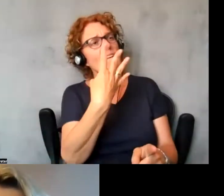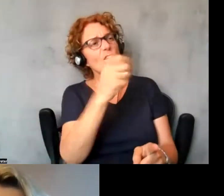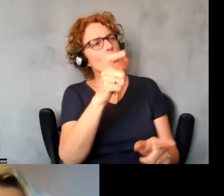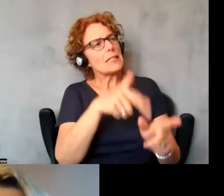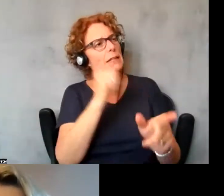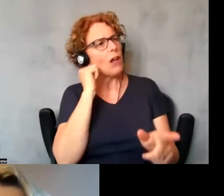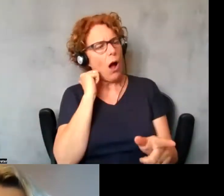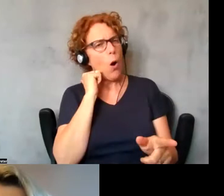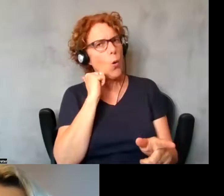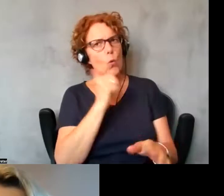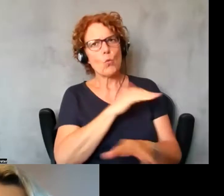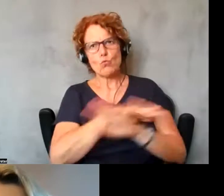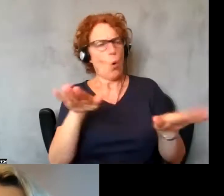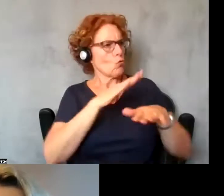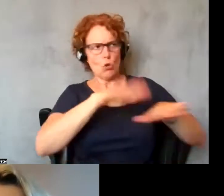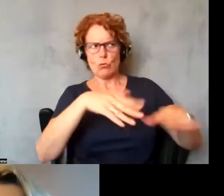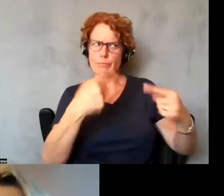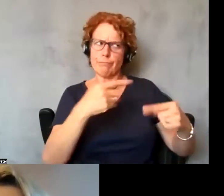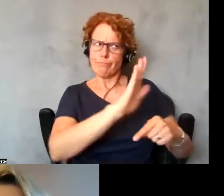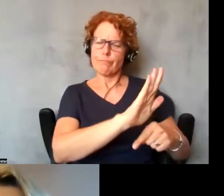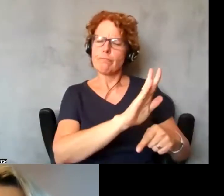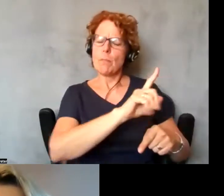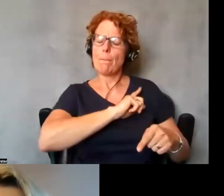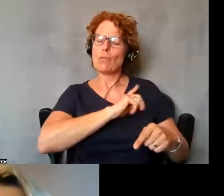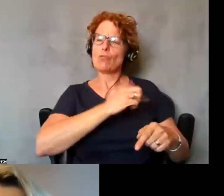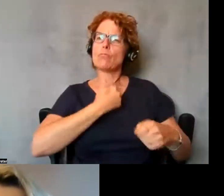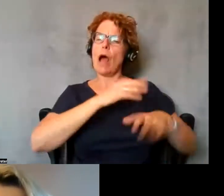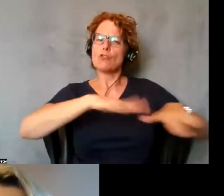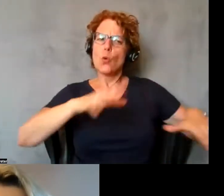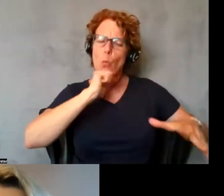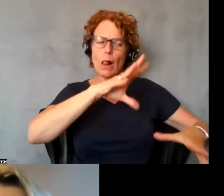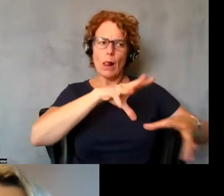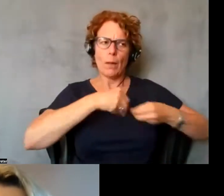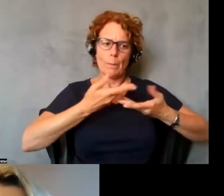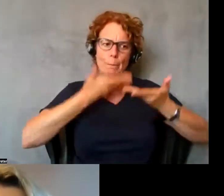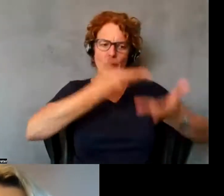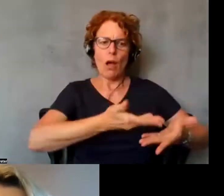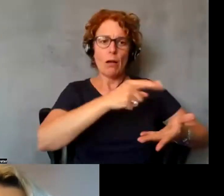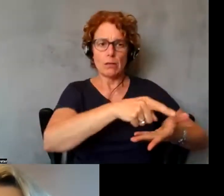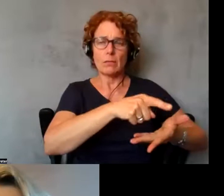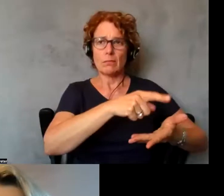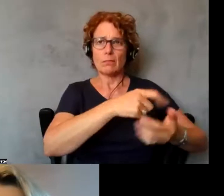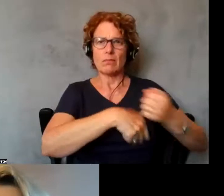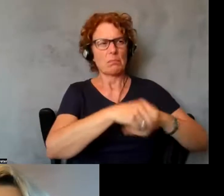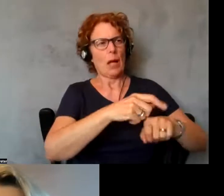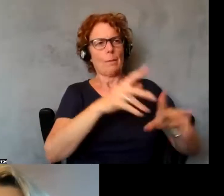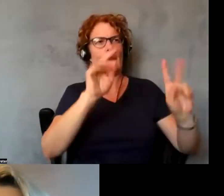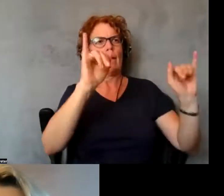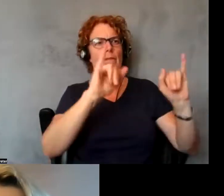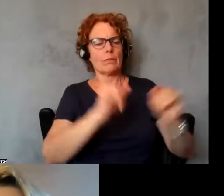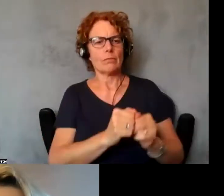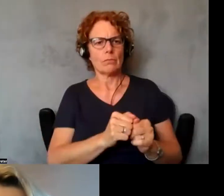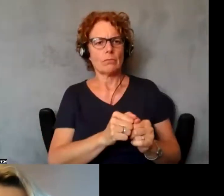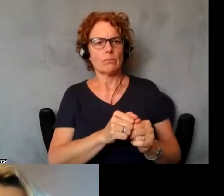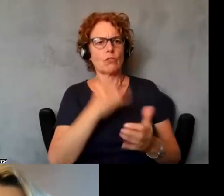ago not to have children because my children would get this condition and it would not be the right thing to